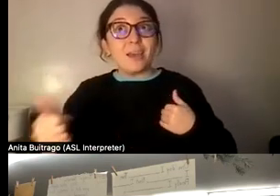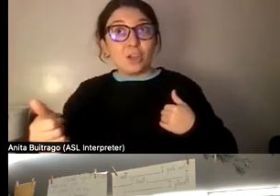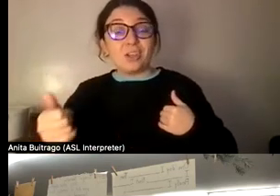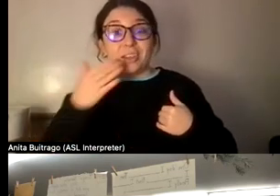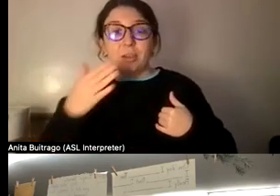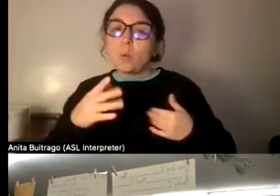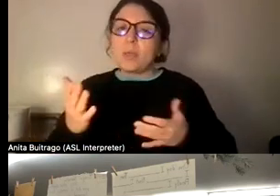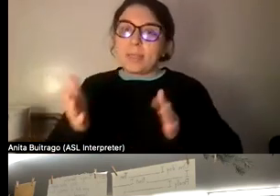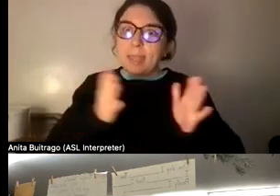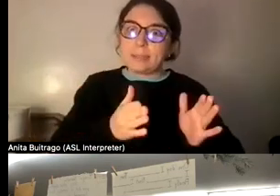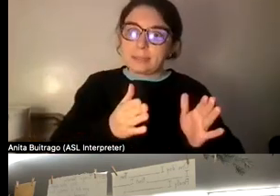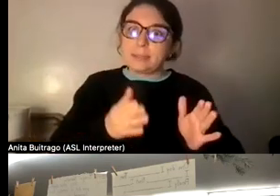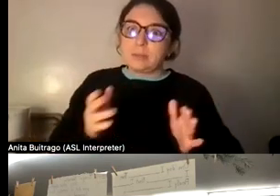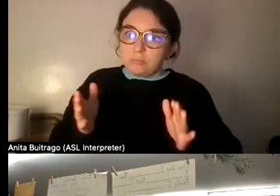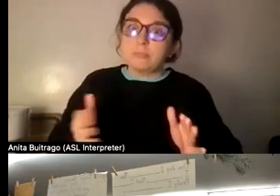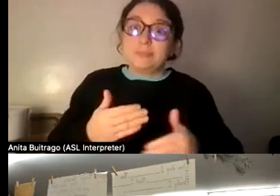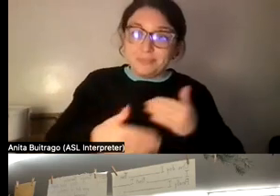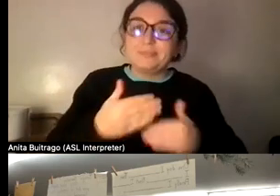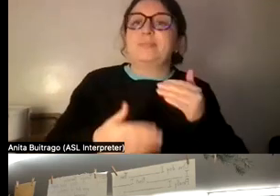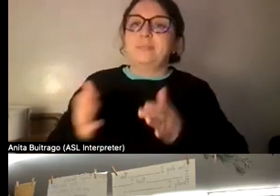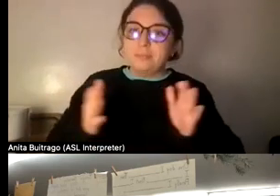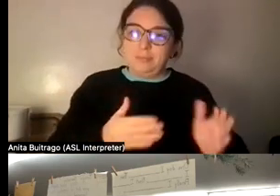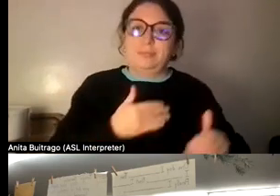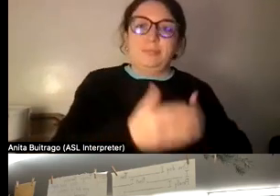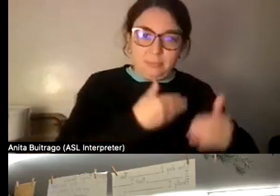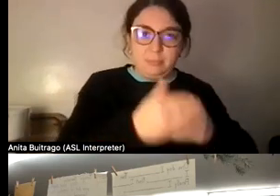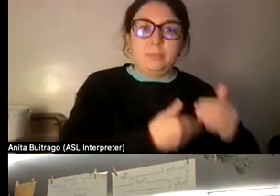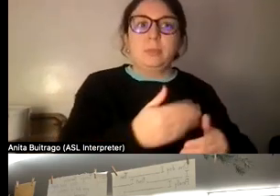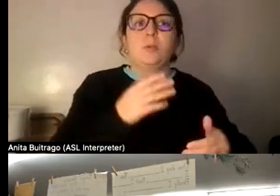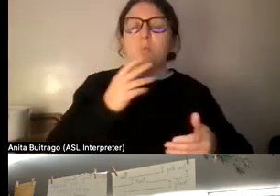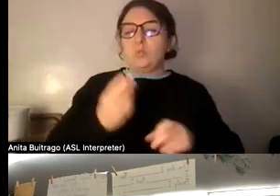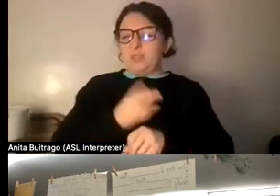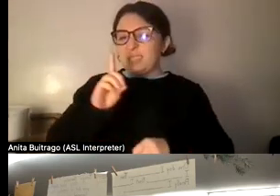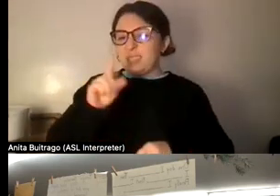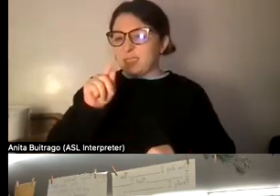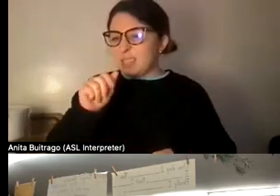we're really trying to base it in data and keep it very specific for what they need.